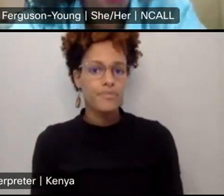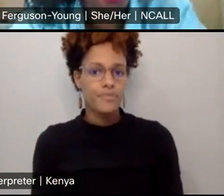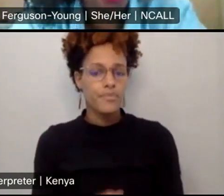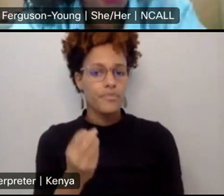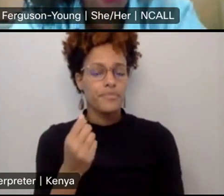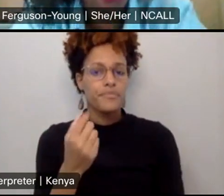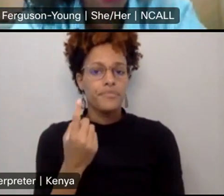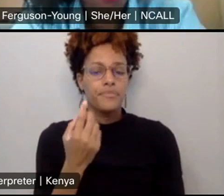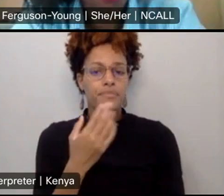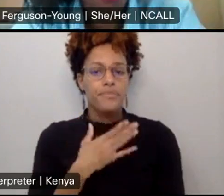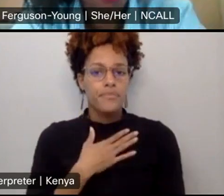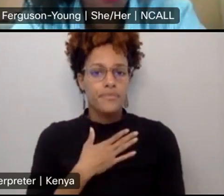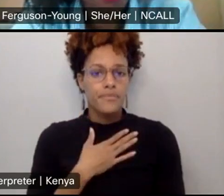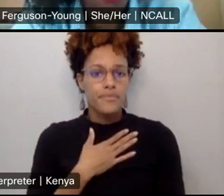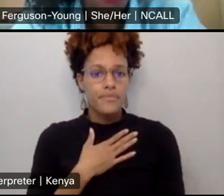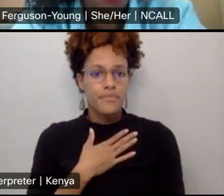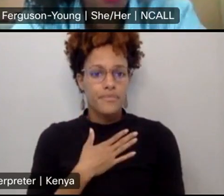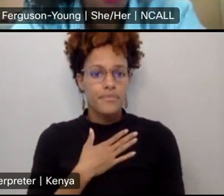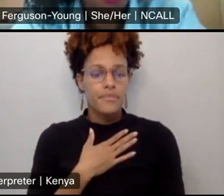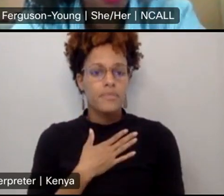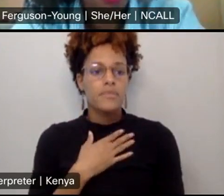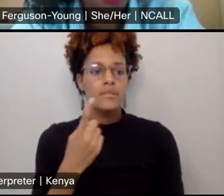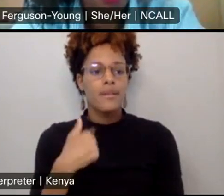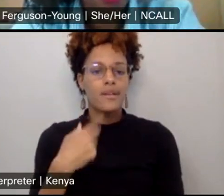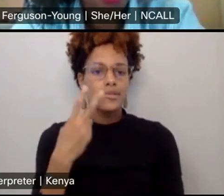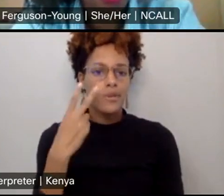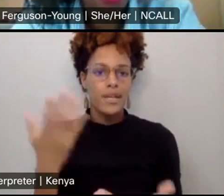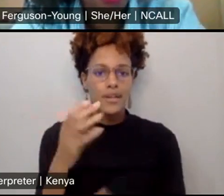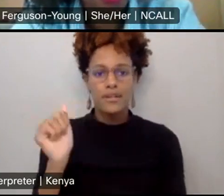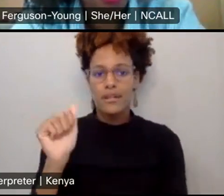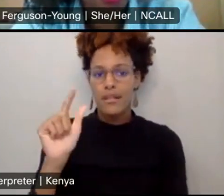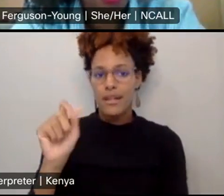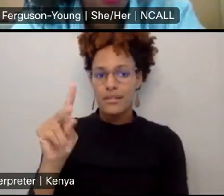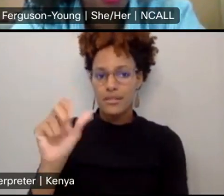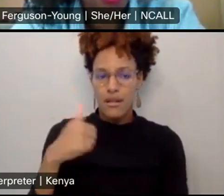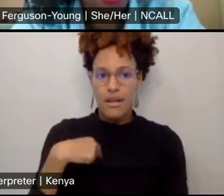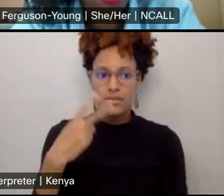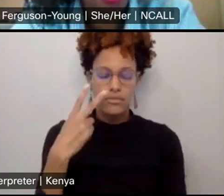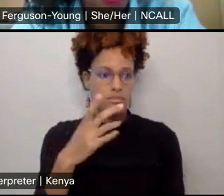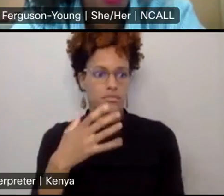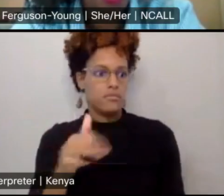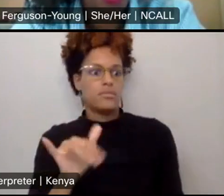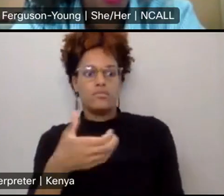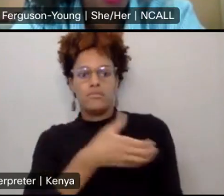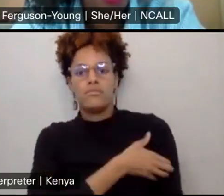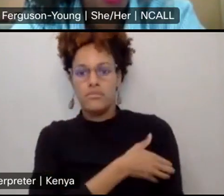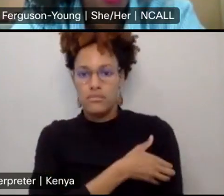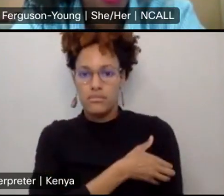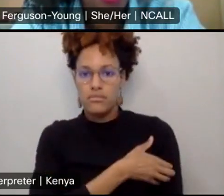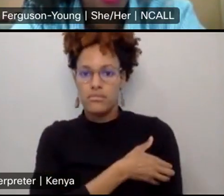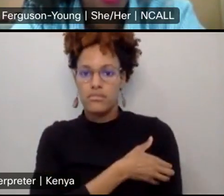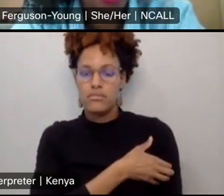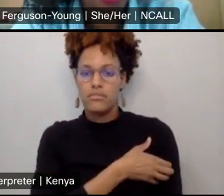I saw here in Alaska that I found really powerful was